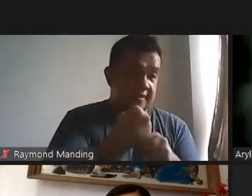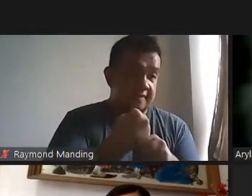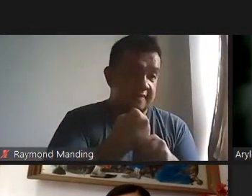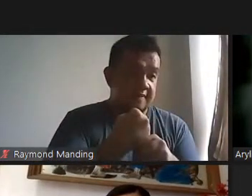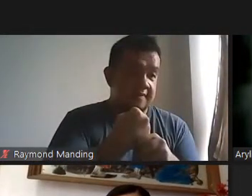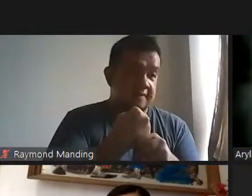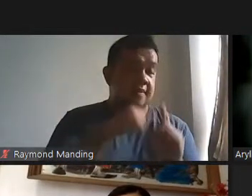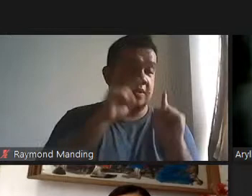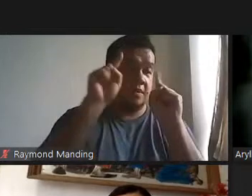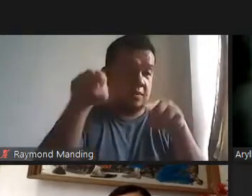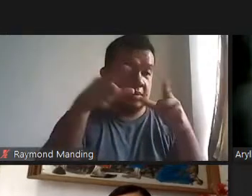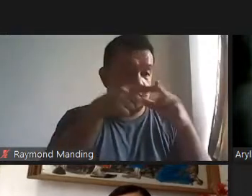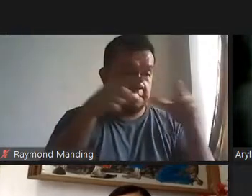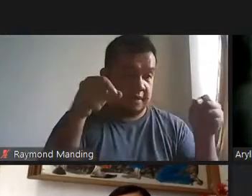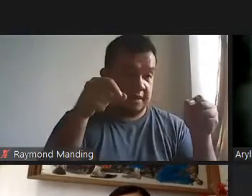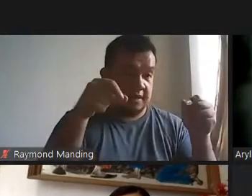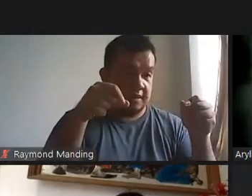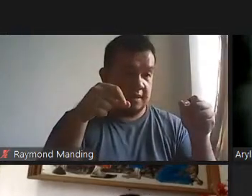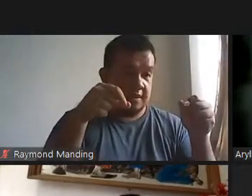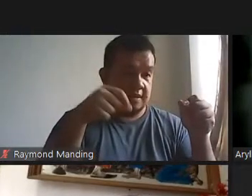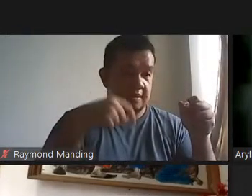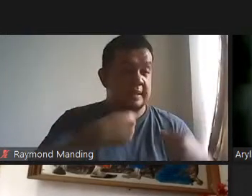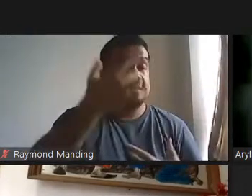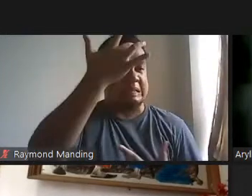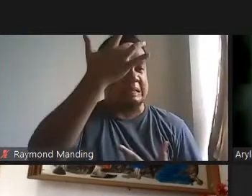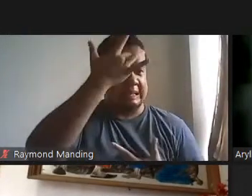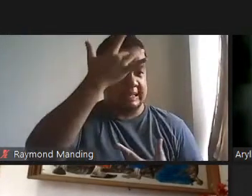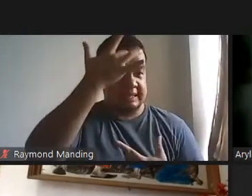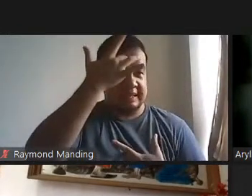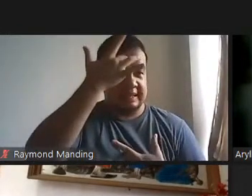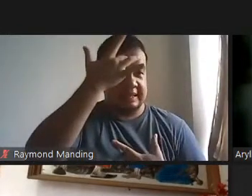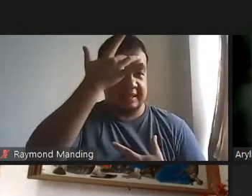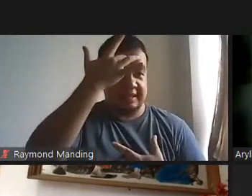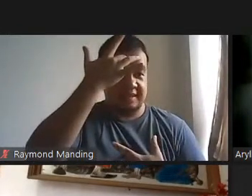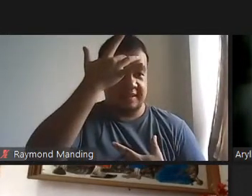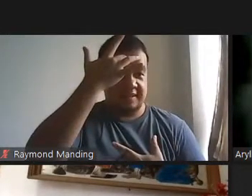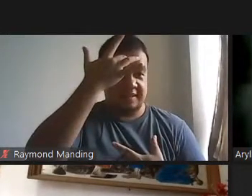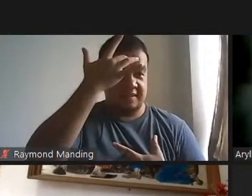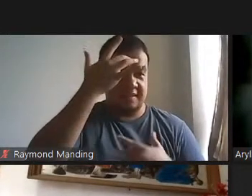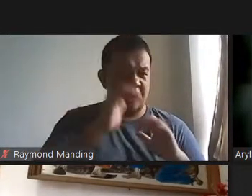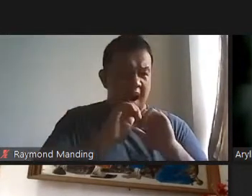been there. Around 5 years ago, nagpunta ako dun sa Japan. And